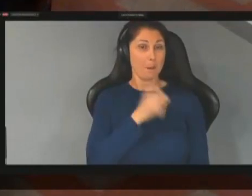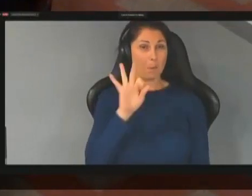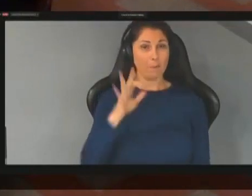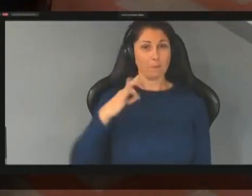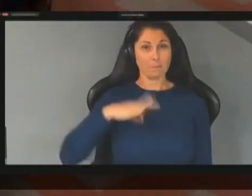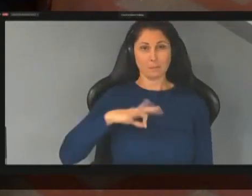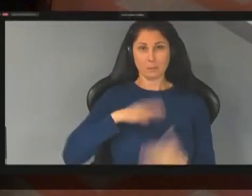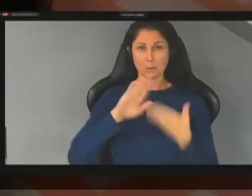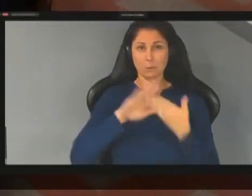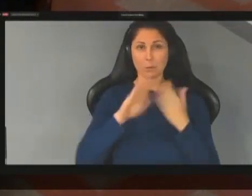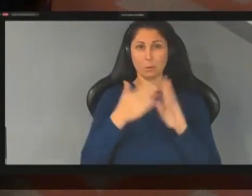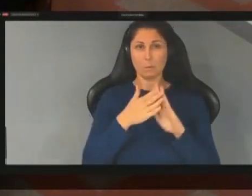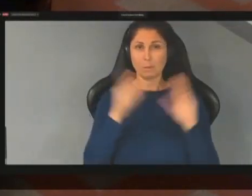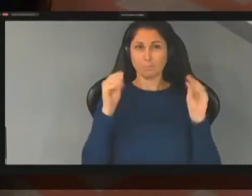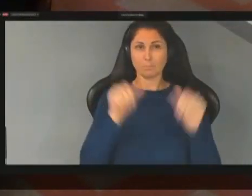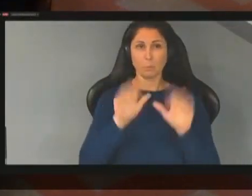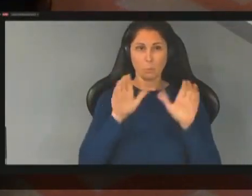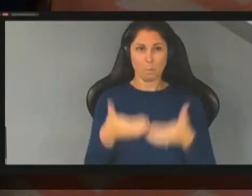Community Reinvestment Group.